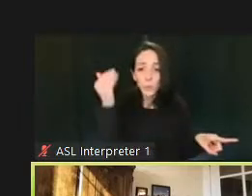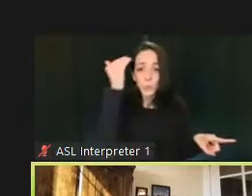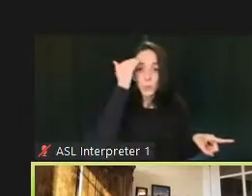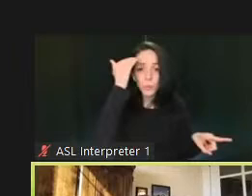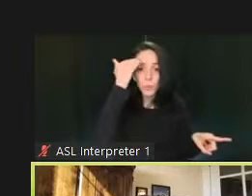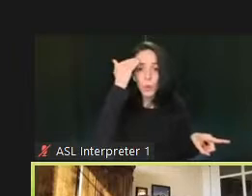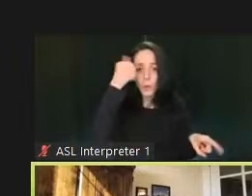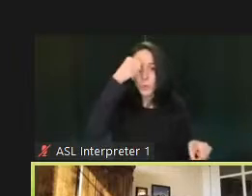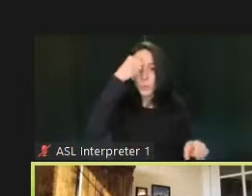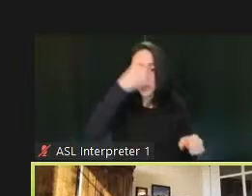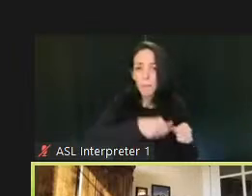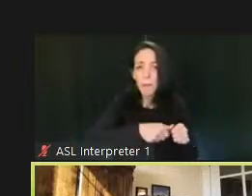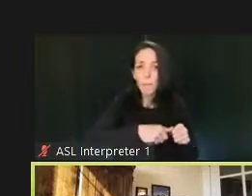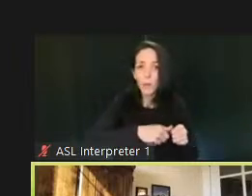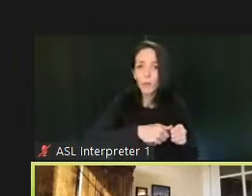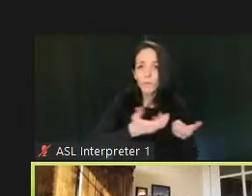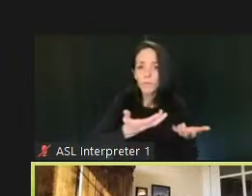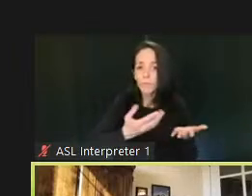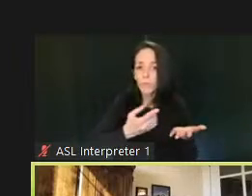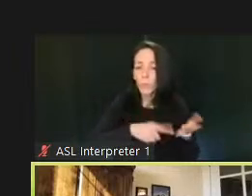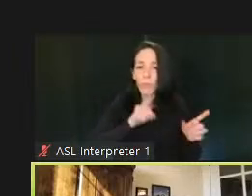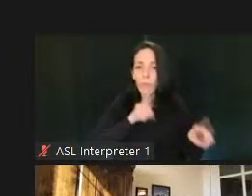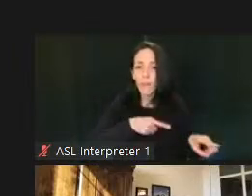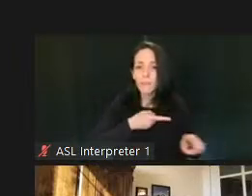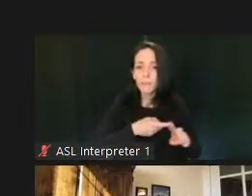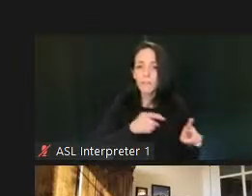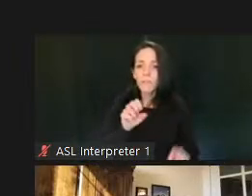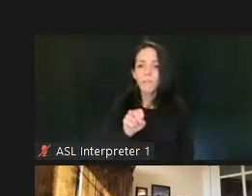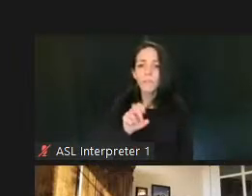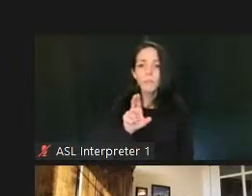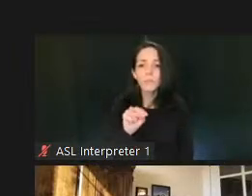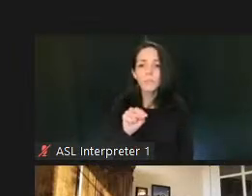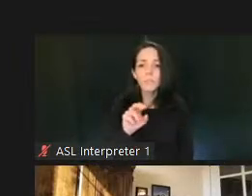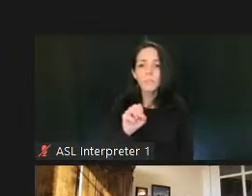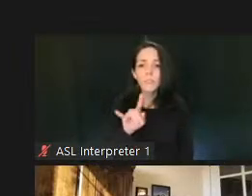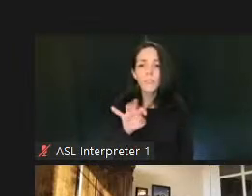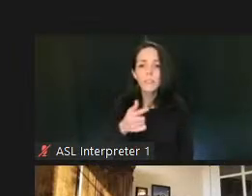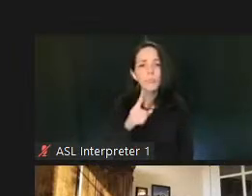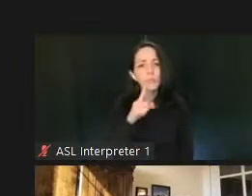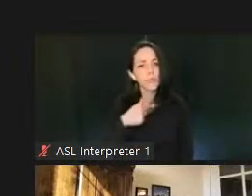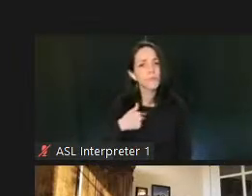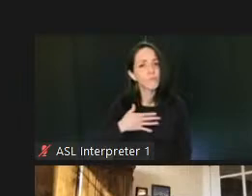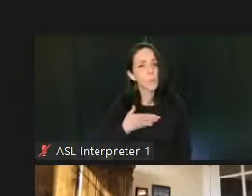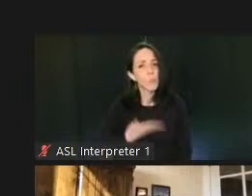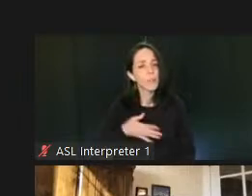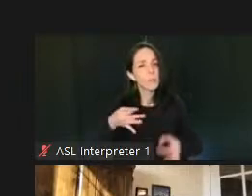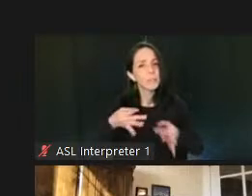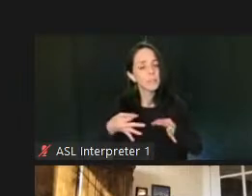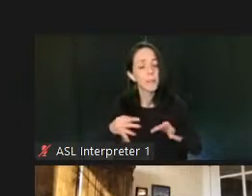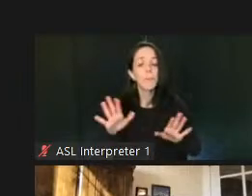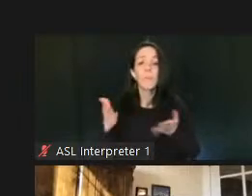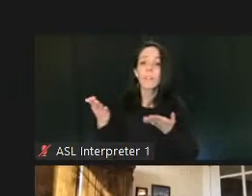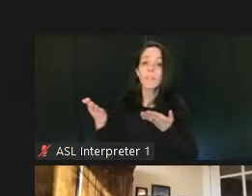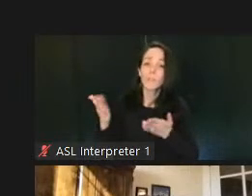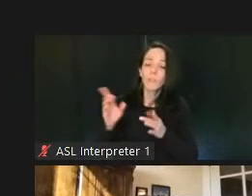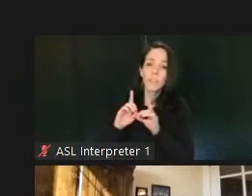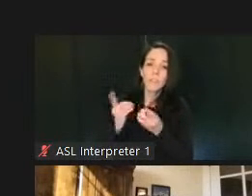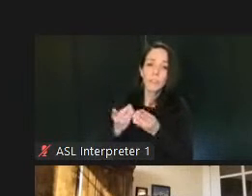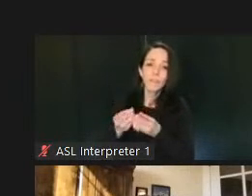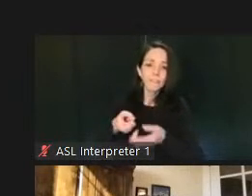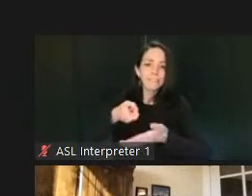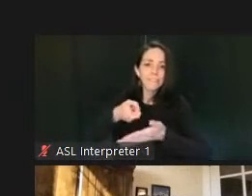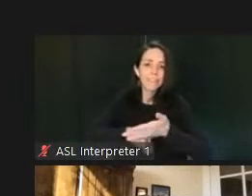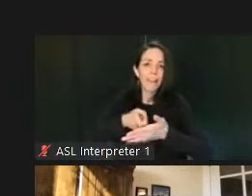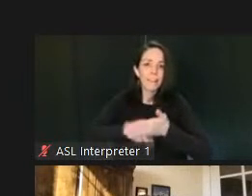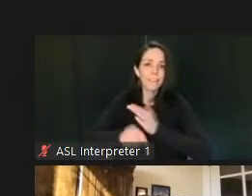talked about on sunsetting. Yep, I'll be happy to. So the service district, the taxing district, if